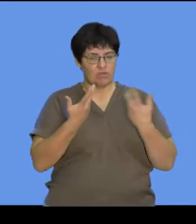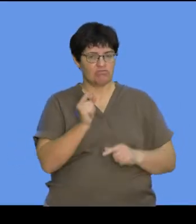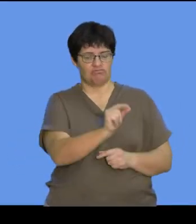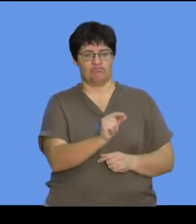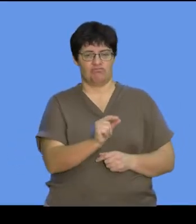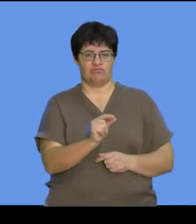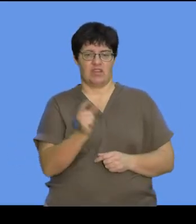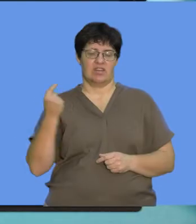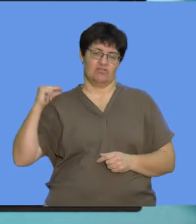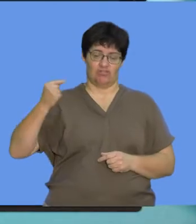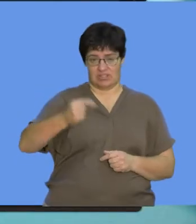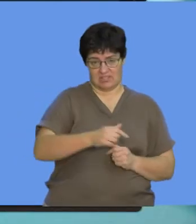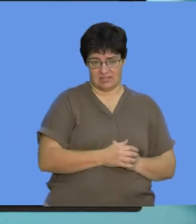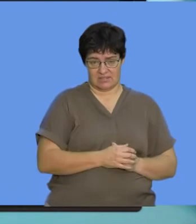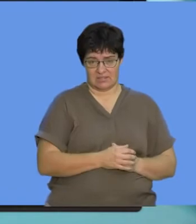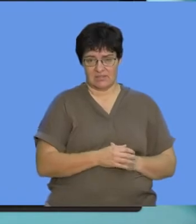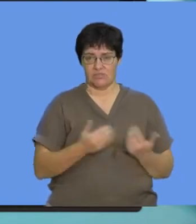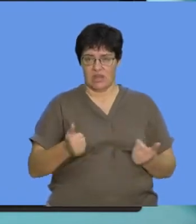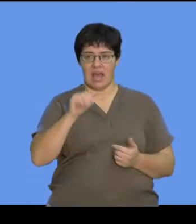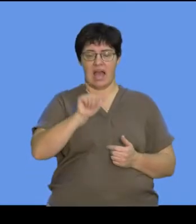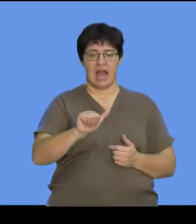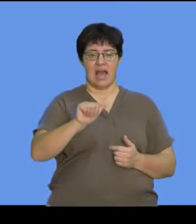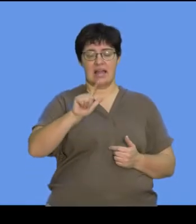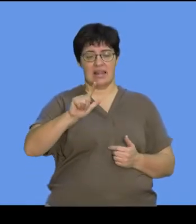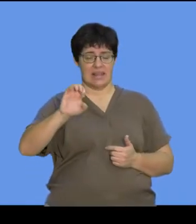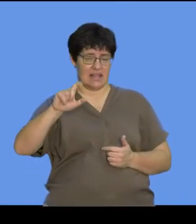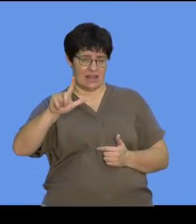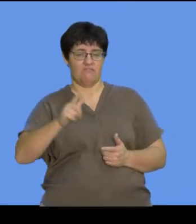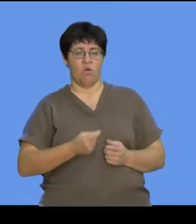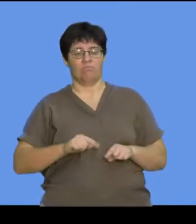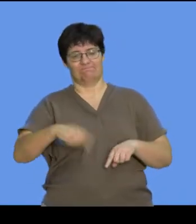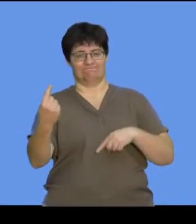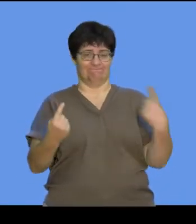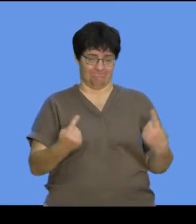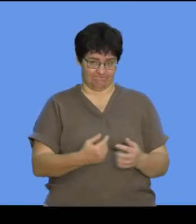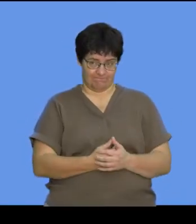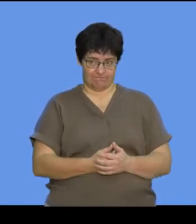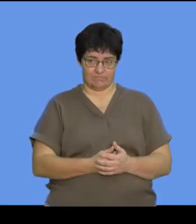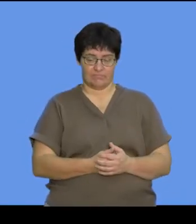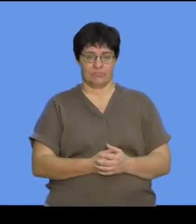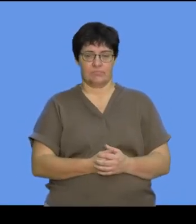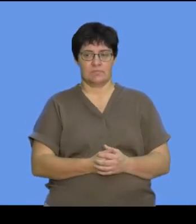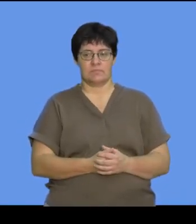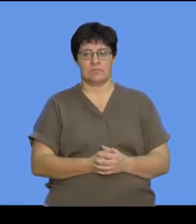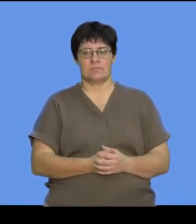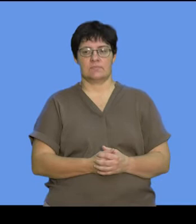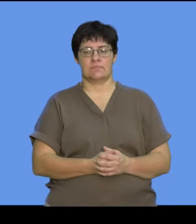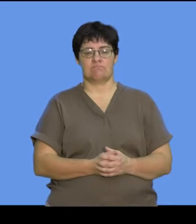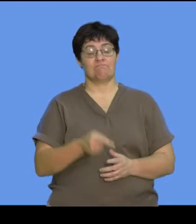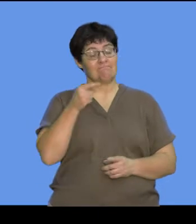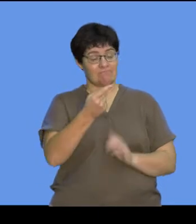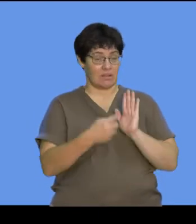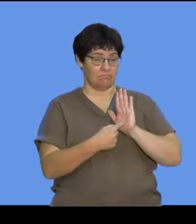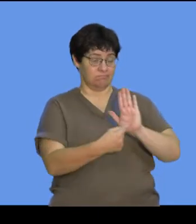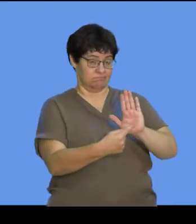the expression of a gene. So we have alleles for those different expressions of genes. Right,